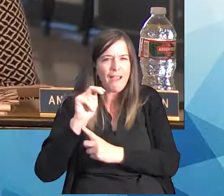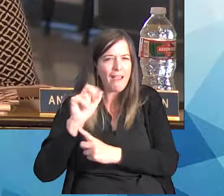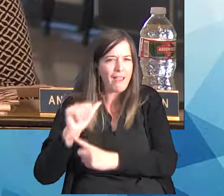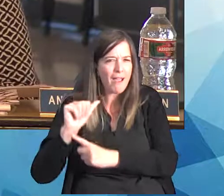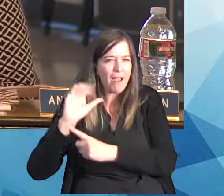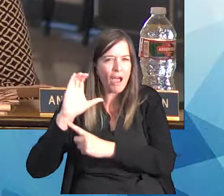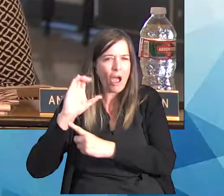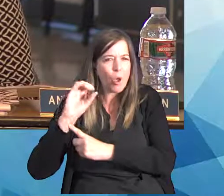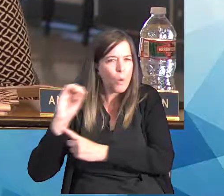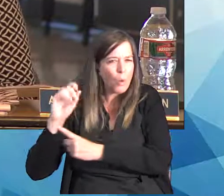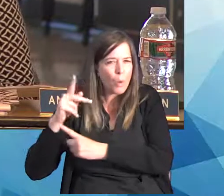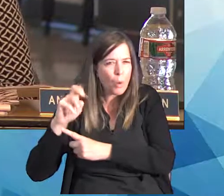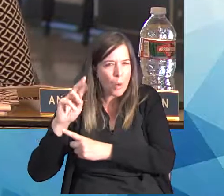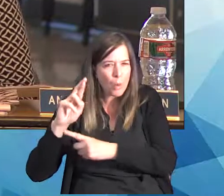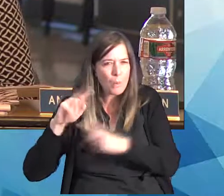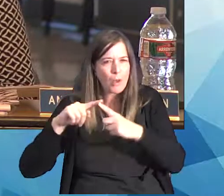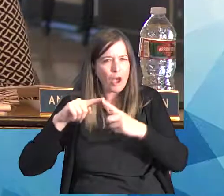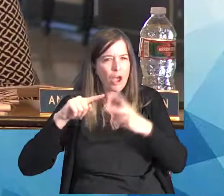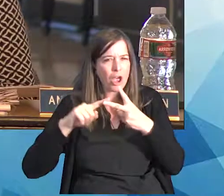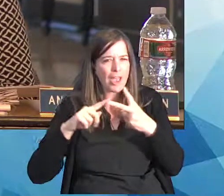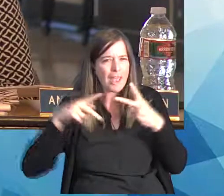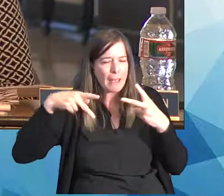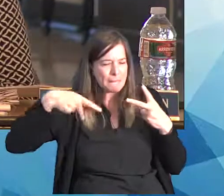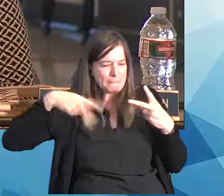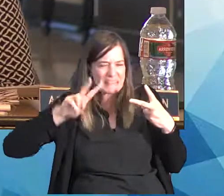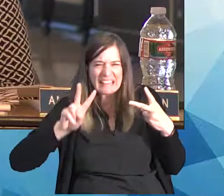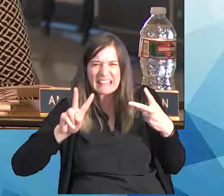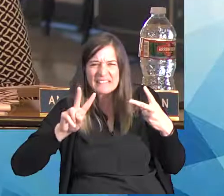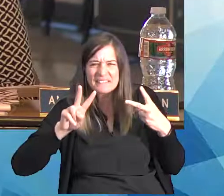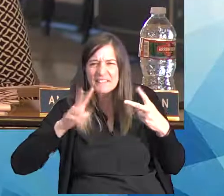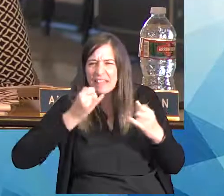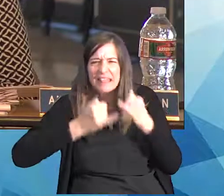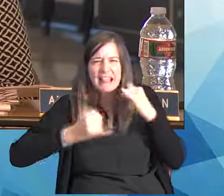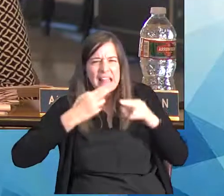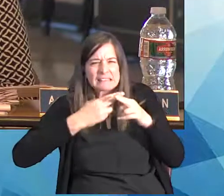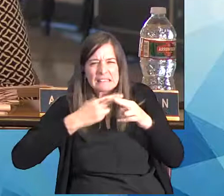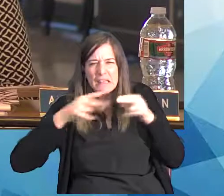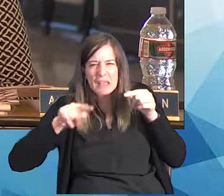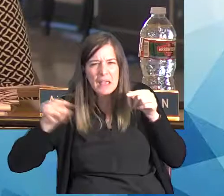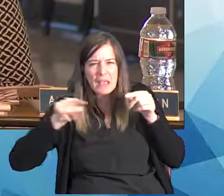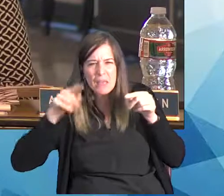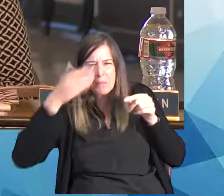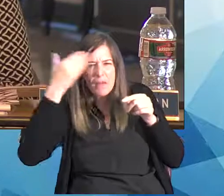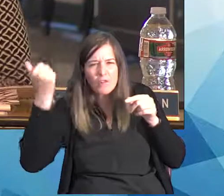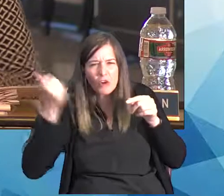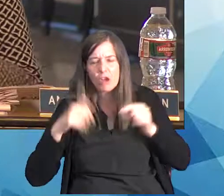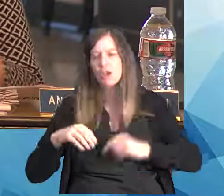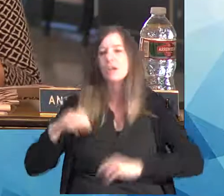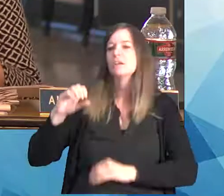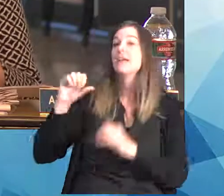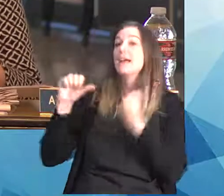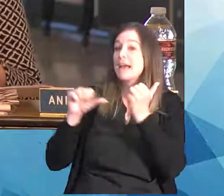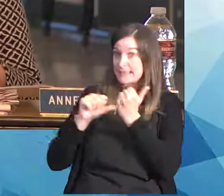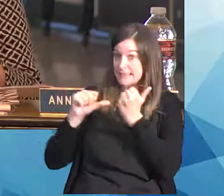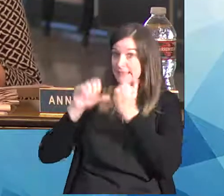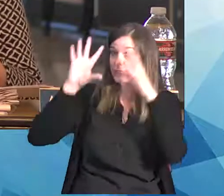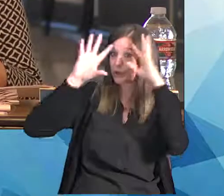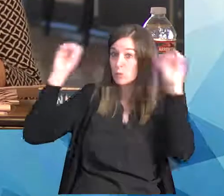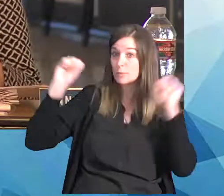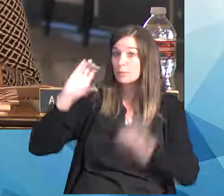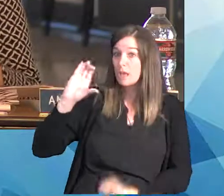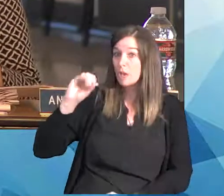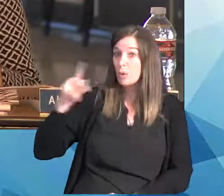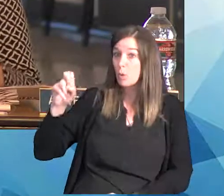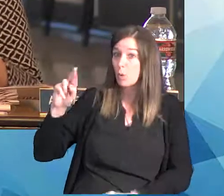Cooper and PV, I forgot his last name. Sure. We're okay now. This is Assistant Superintendent Cooper.